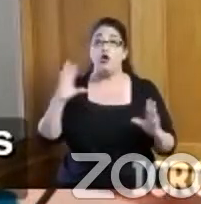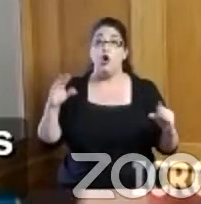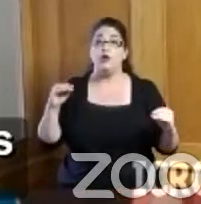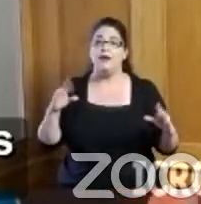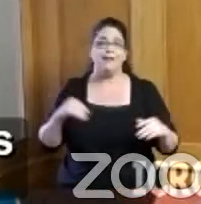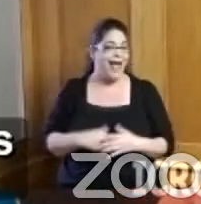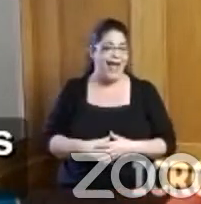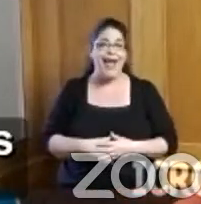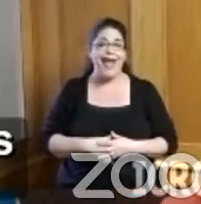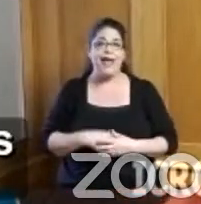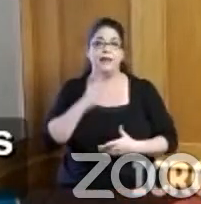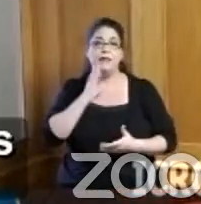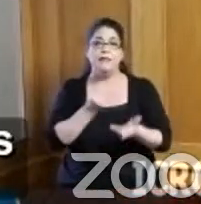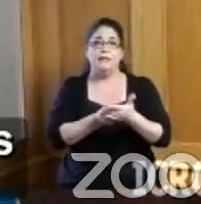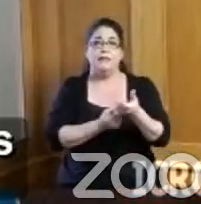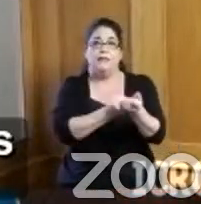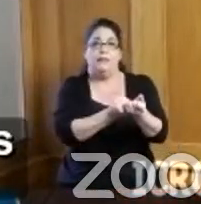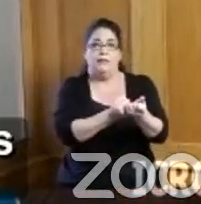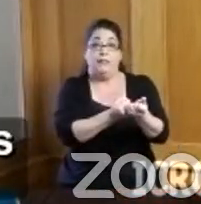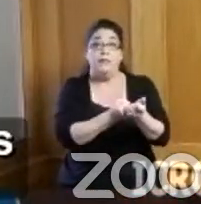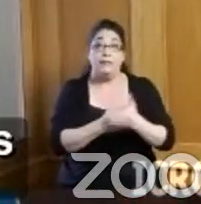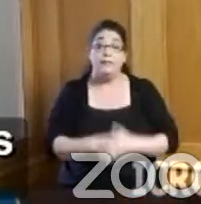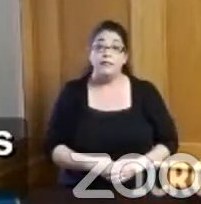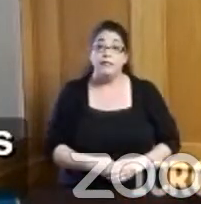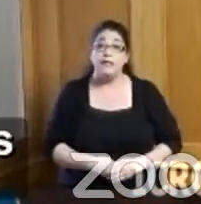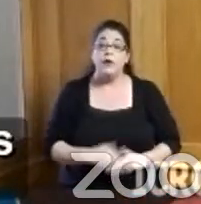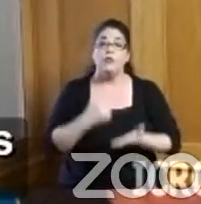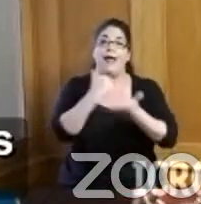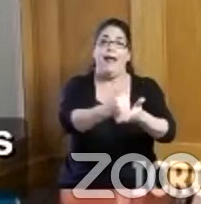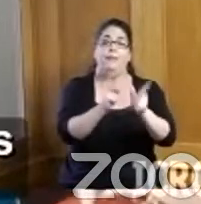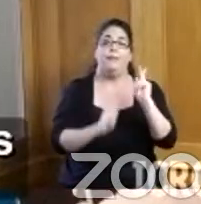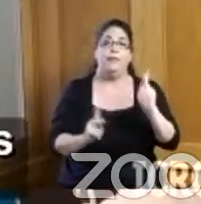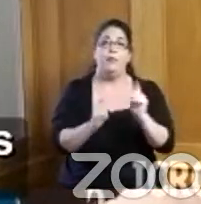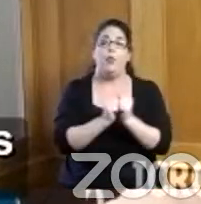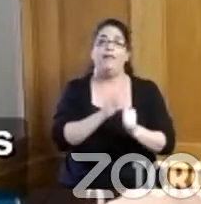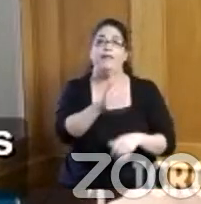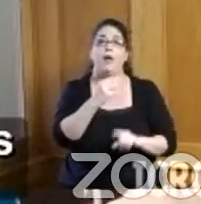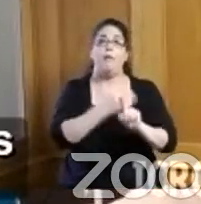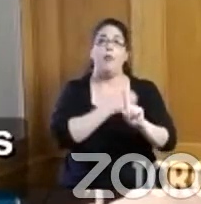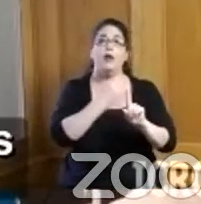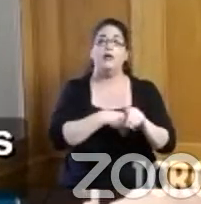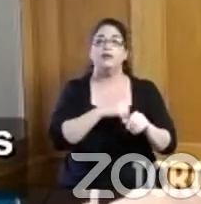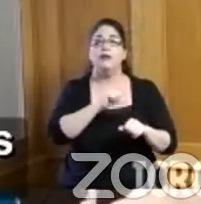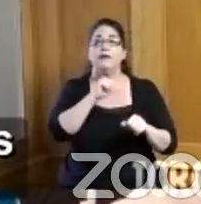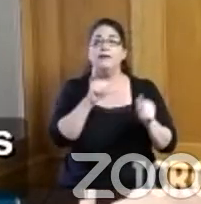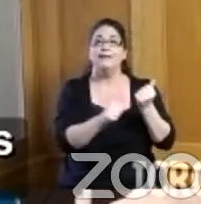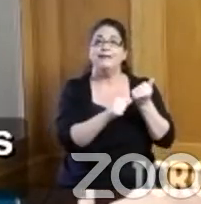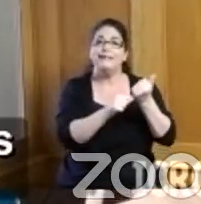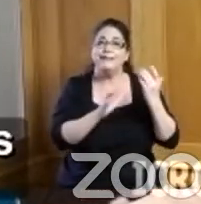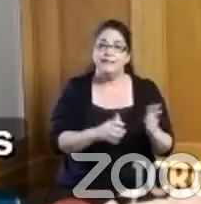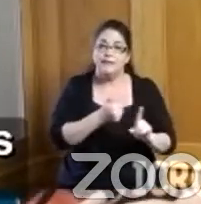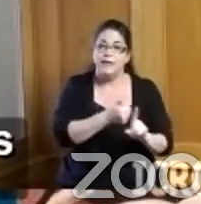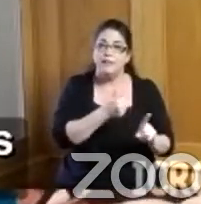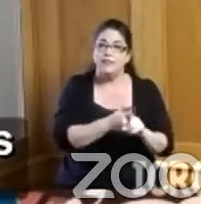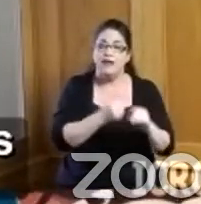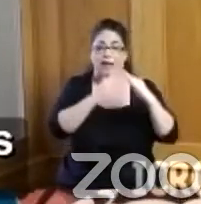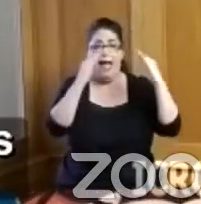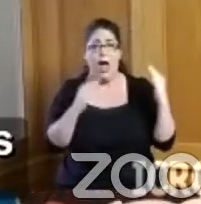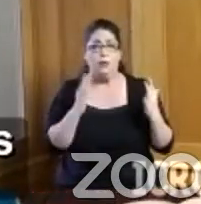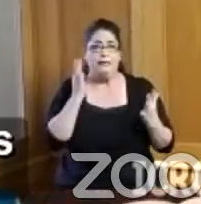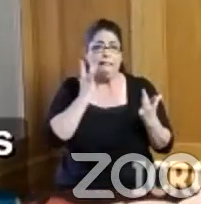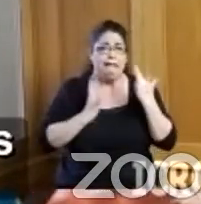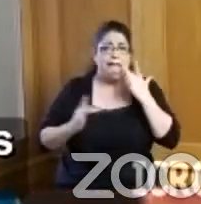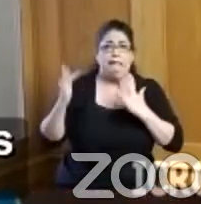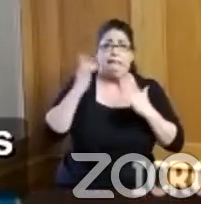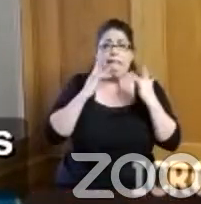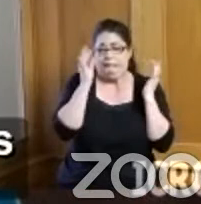it. And with $5 million to help people with mortgage assistance right now. Too many people are hanging on by a shoestring with